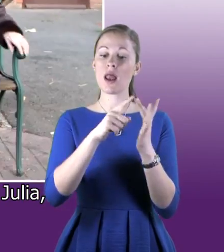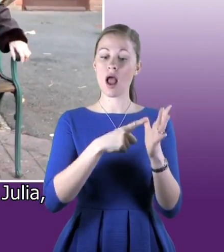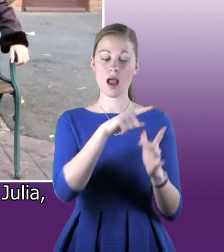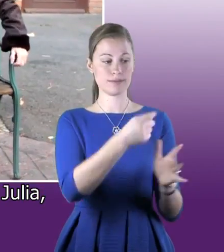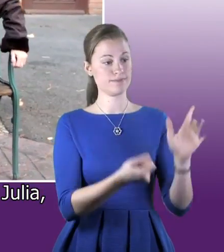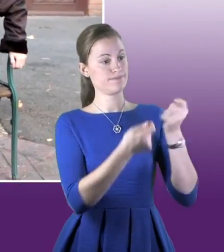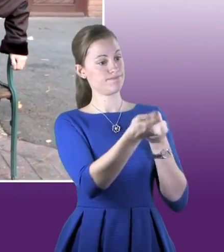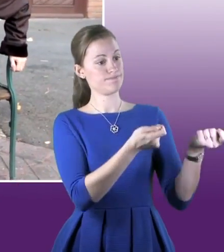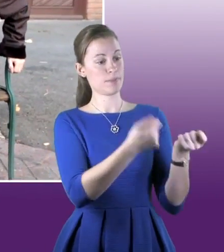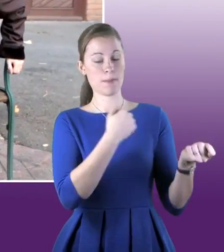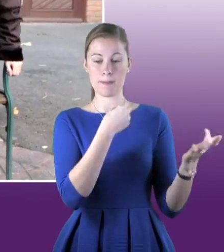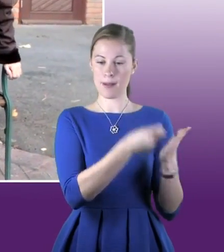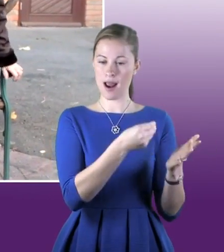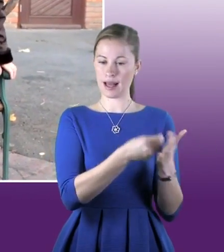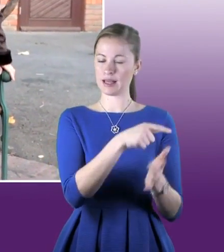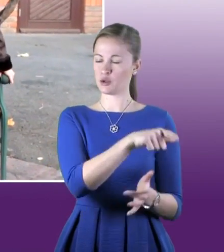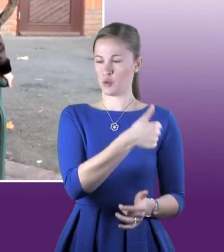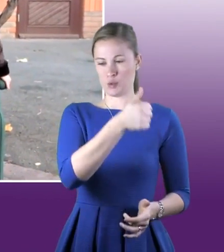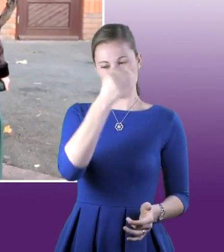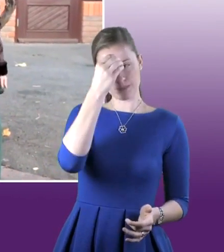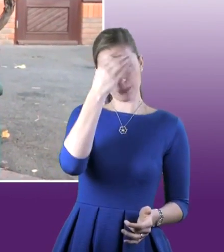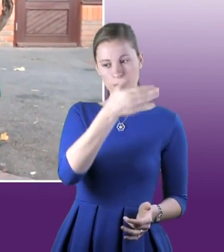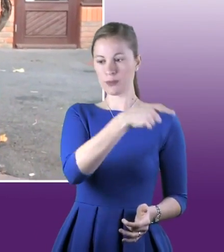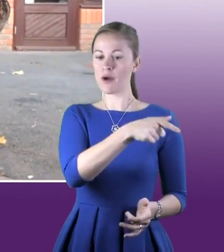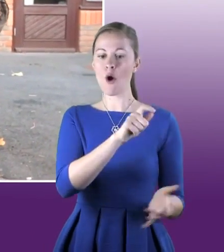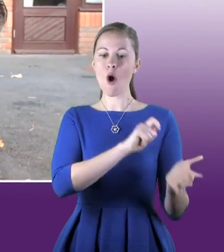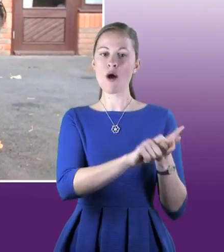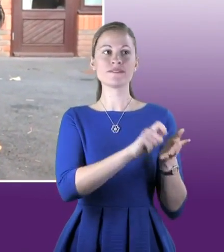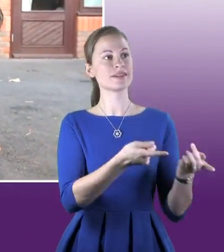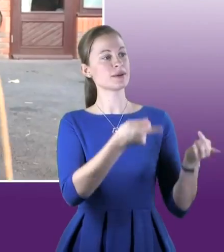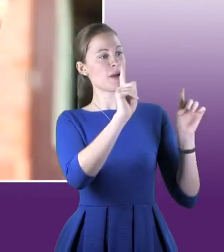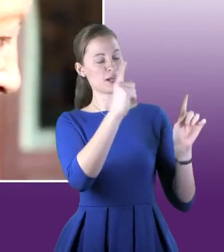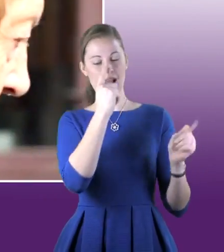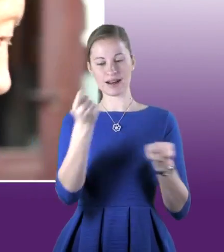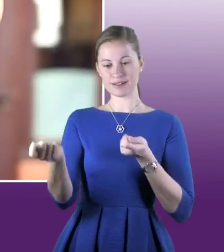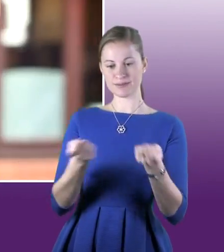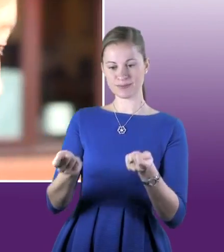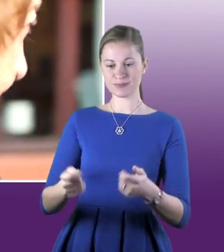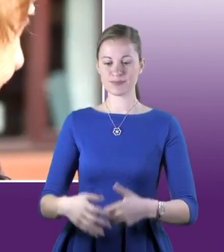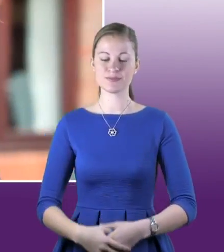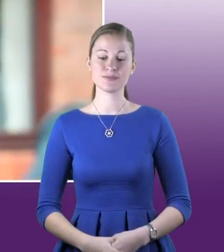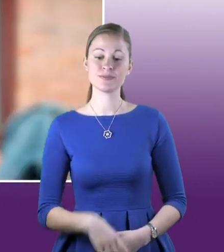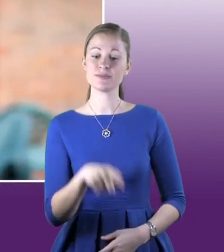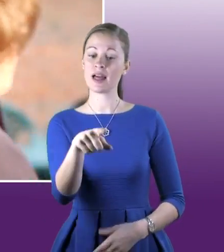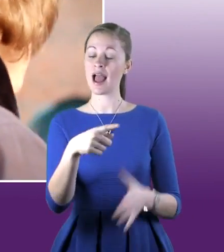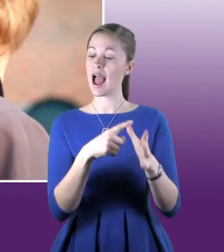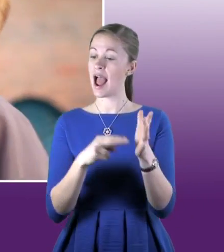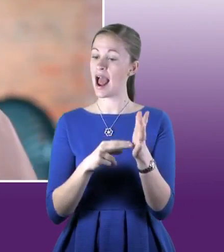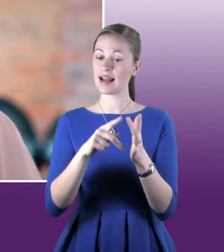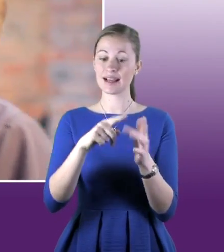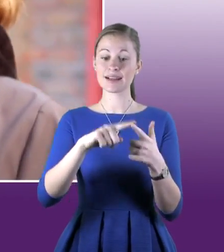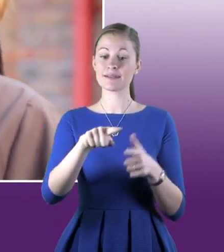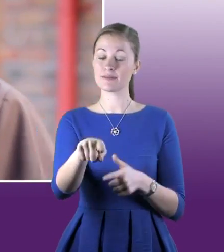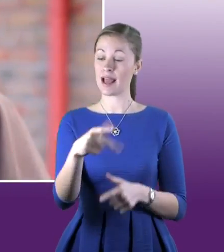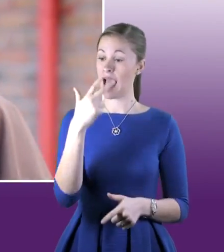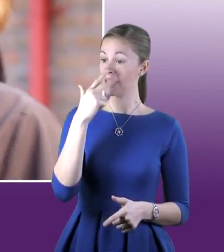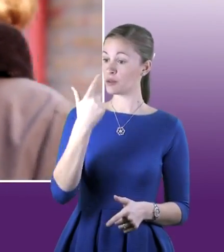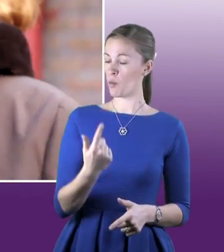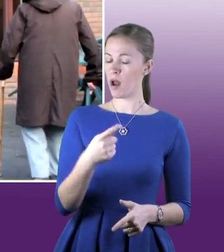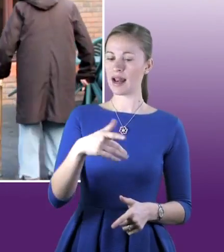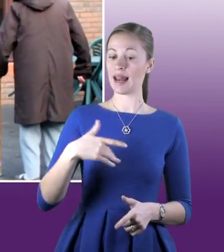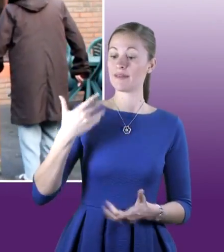money. She's good at that sort of thing. She's an office manager. Annie is 81. She has lived in a care